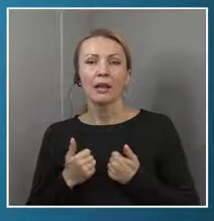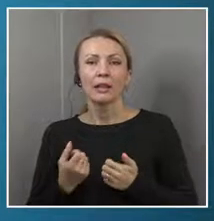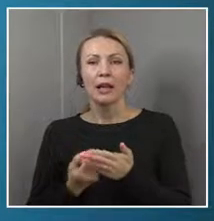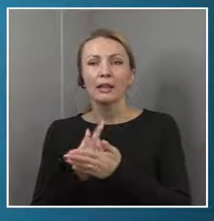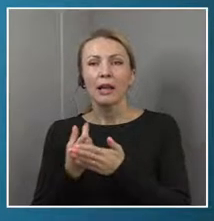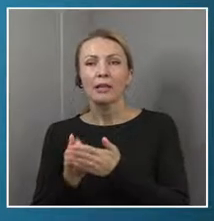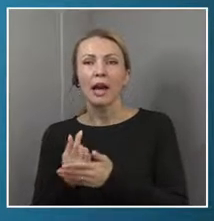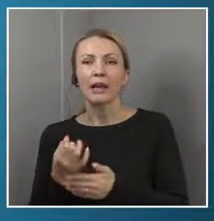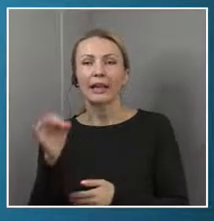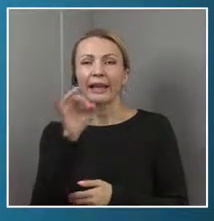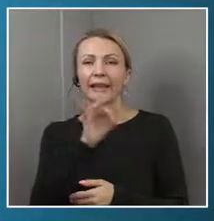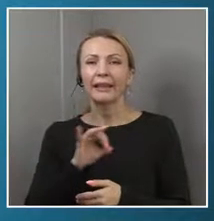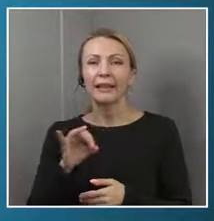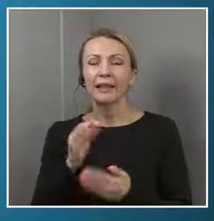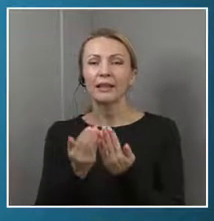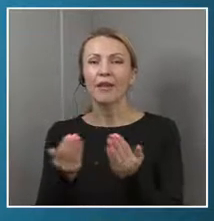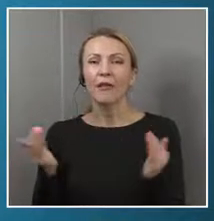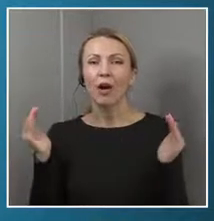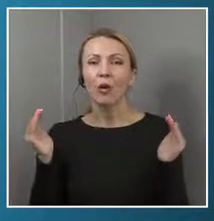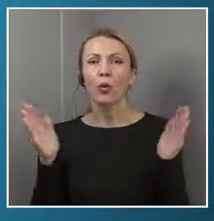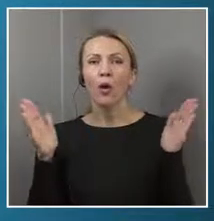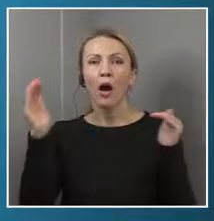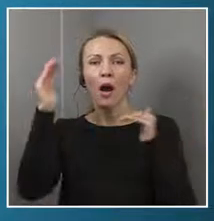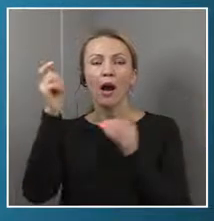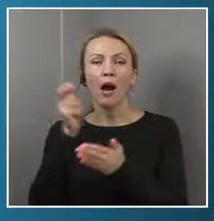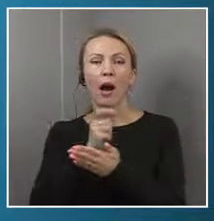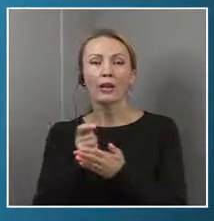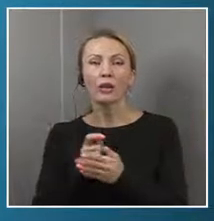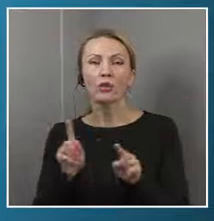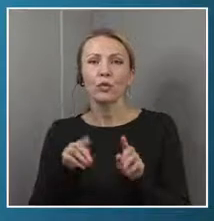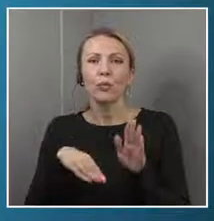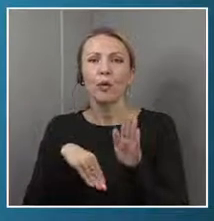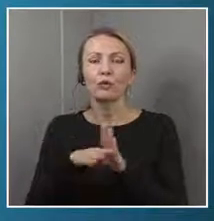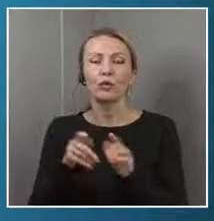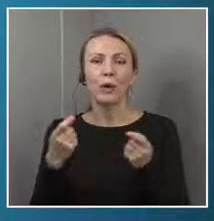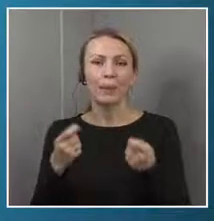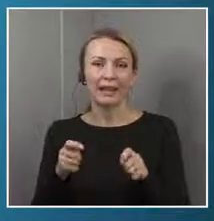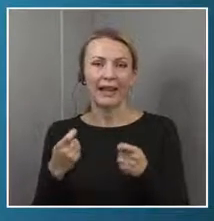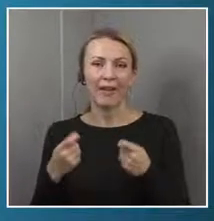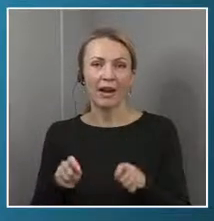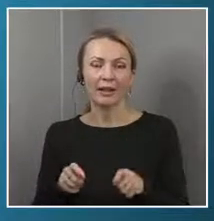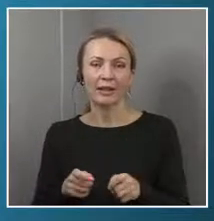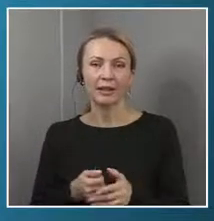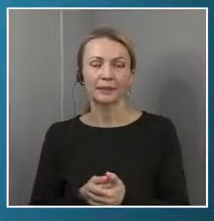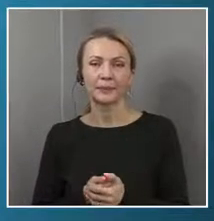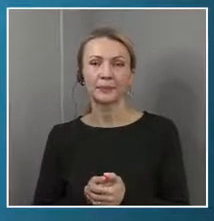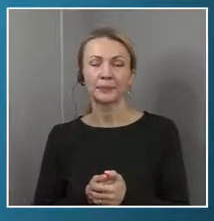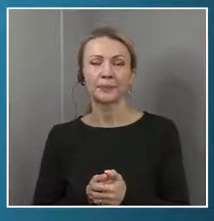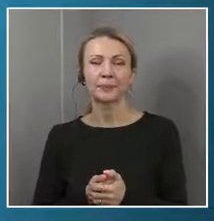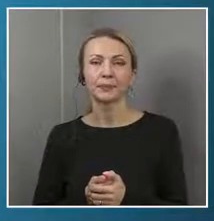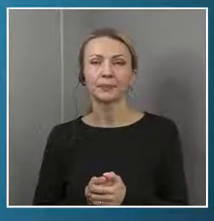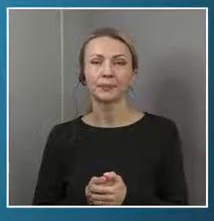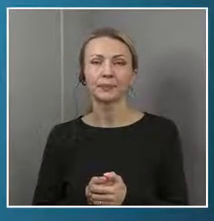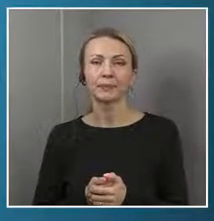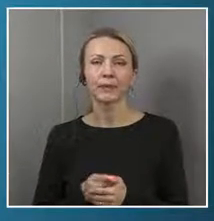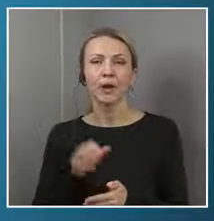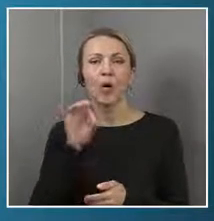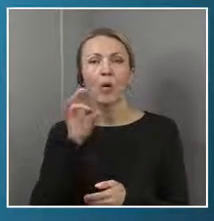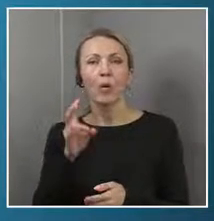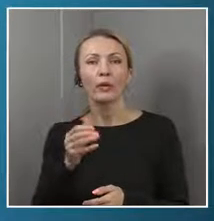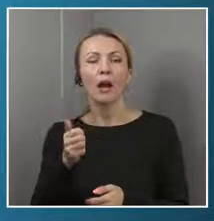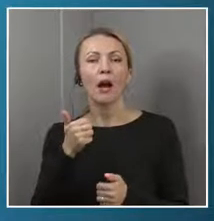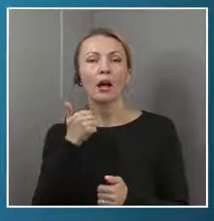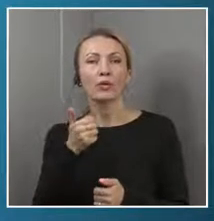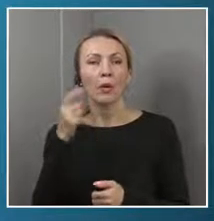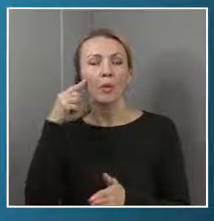Ruel published a magazine featuring the avant-garde impressionist artists he represented, and he well understood the advantage